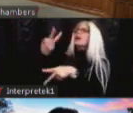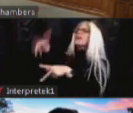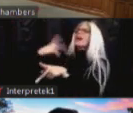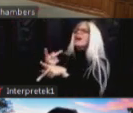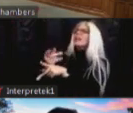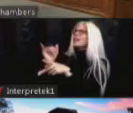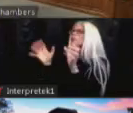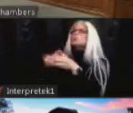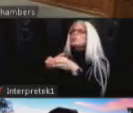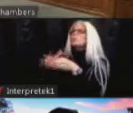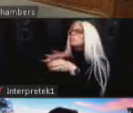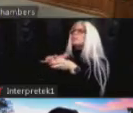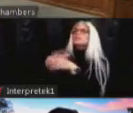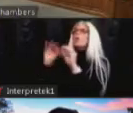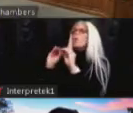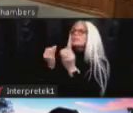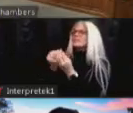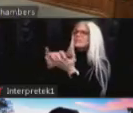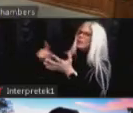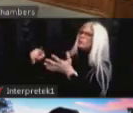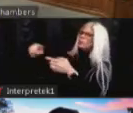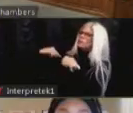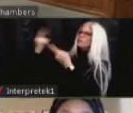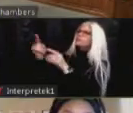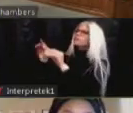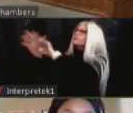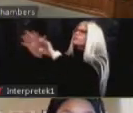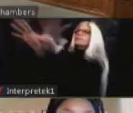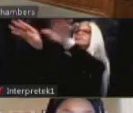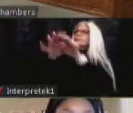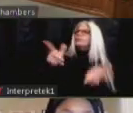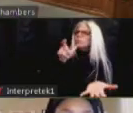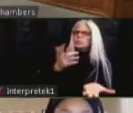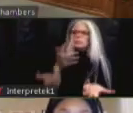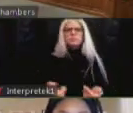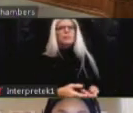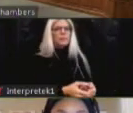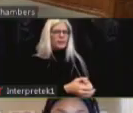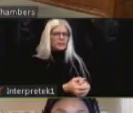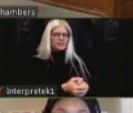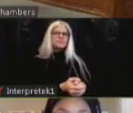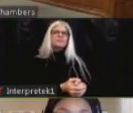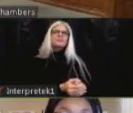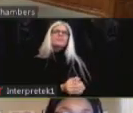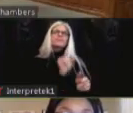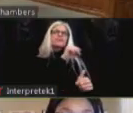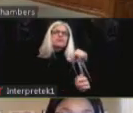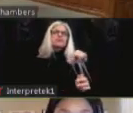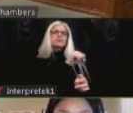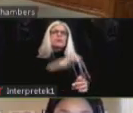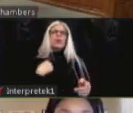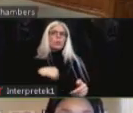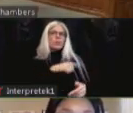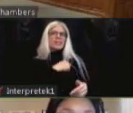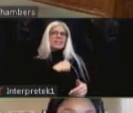organizations you've been reaching out to and that are part so far? Yeah, so we have